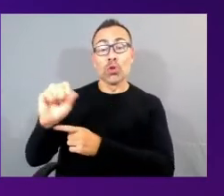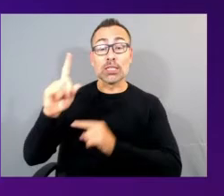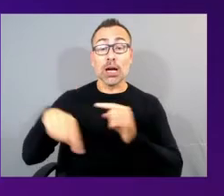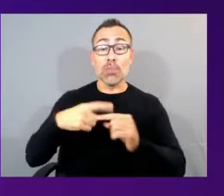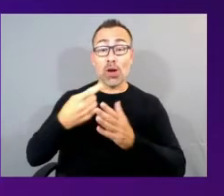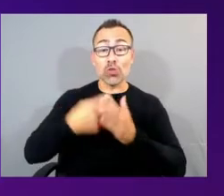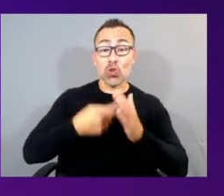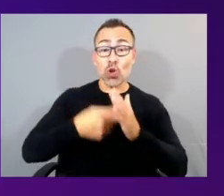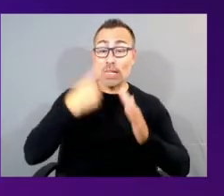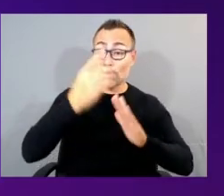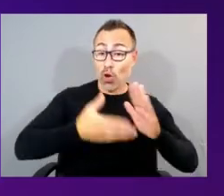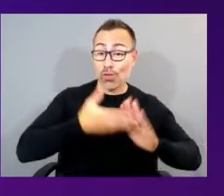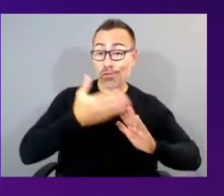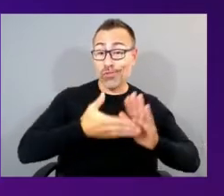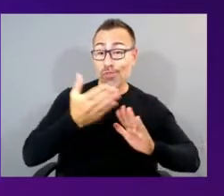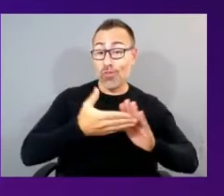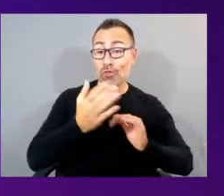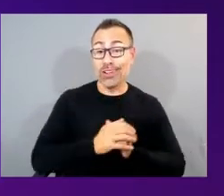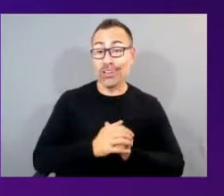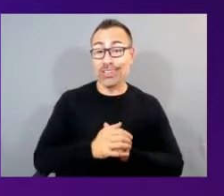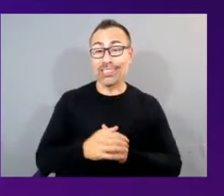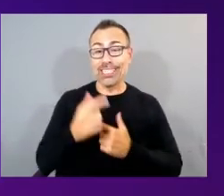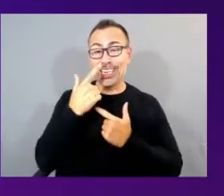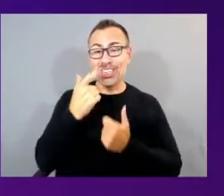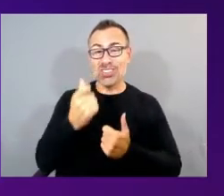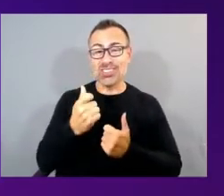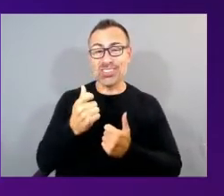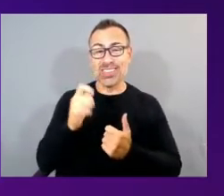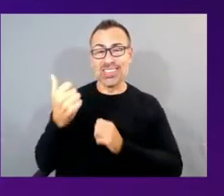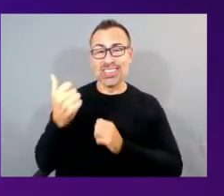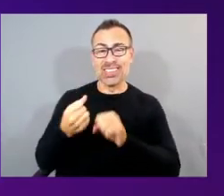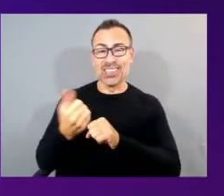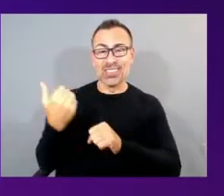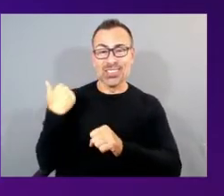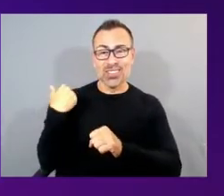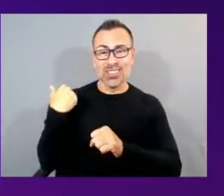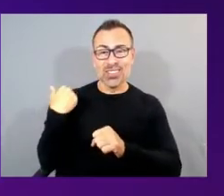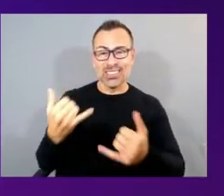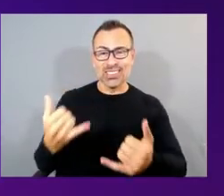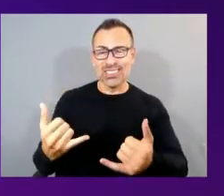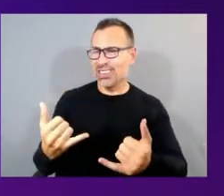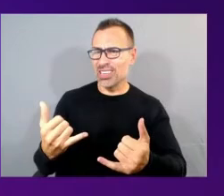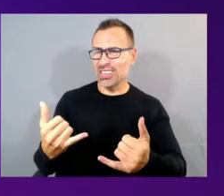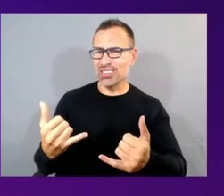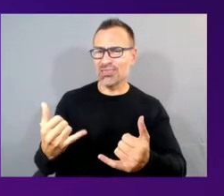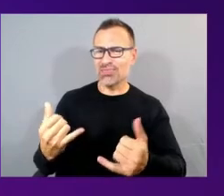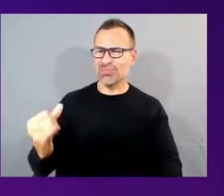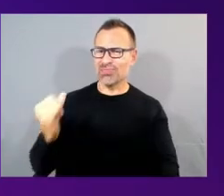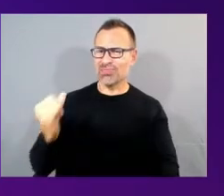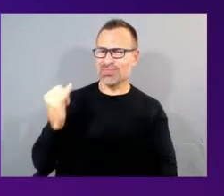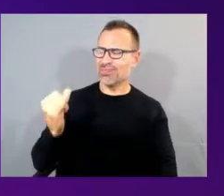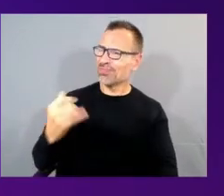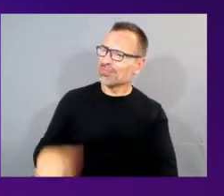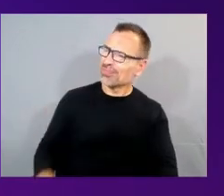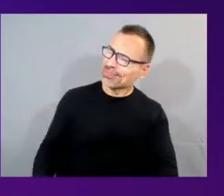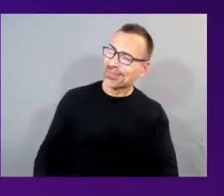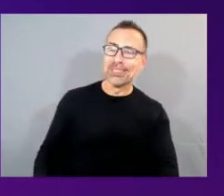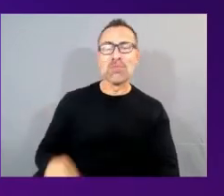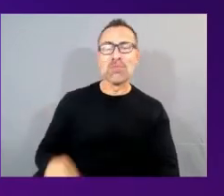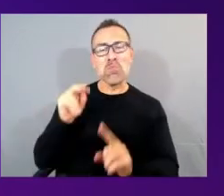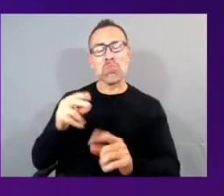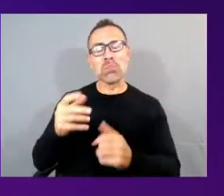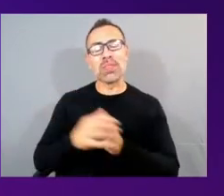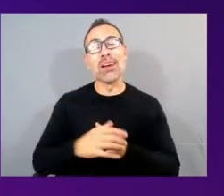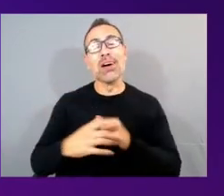same thing that we are solving with AWS. So that's one key thing. So the second one is obviously cybersecurity. We prefer